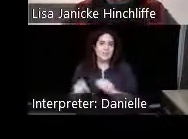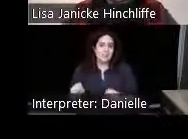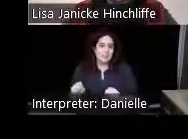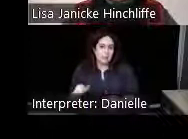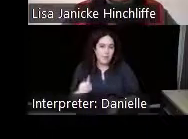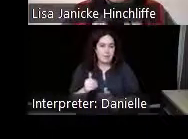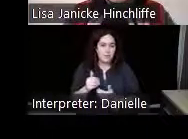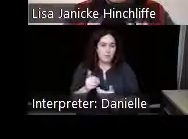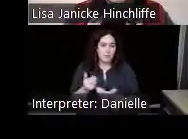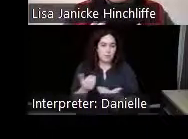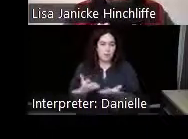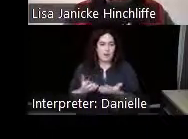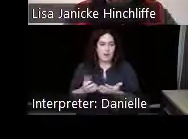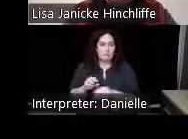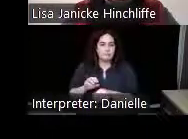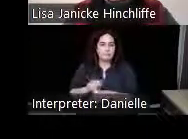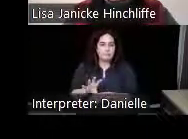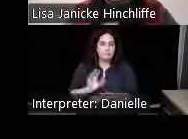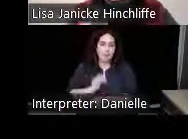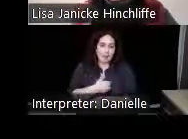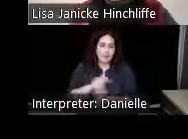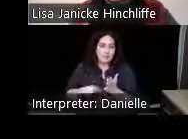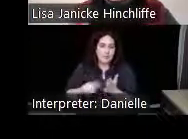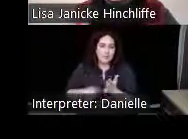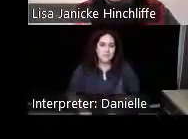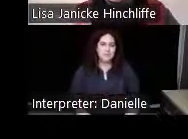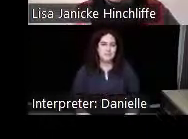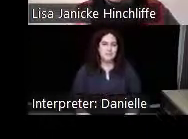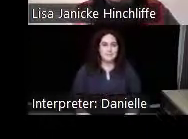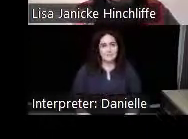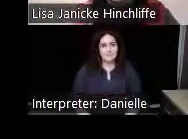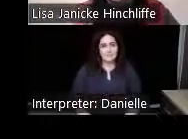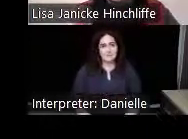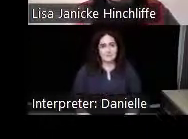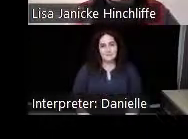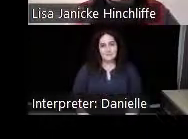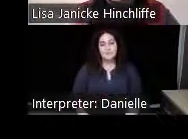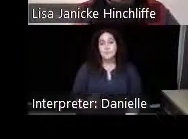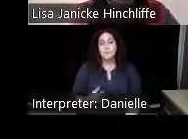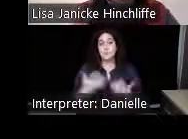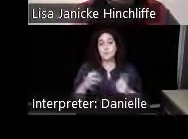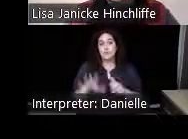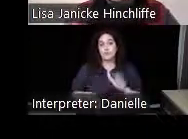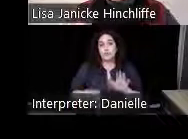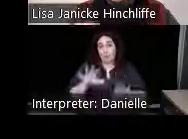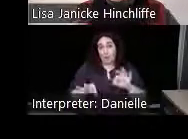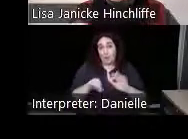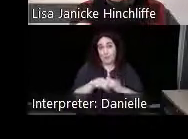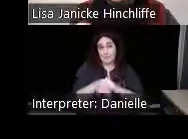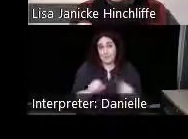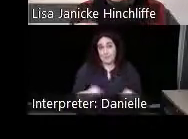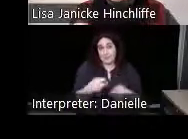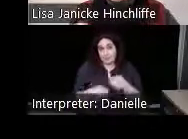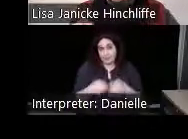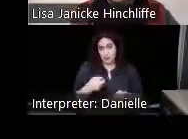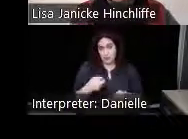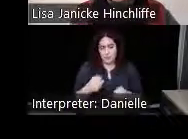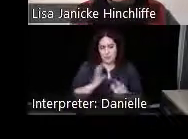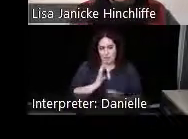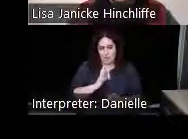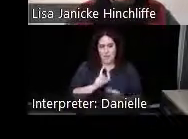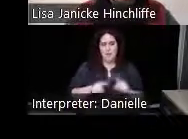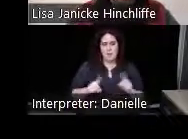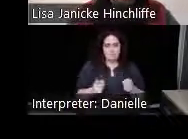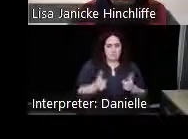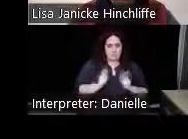project goal was investigating this in order to identify accessibility issues, but then also what could we do as libraries to attempt to